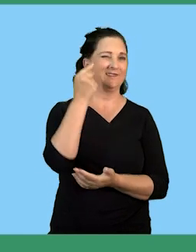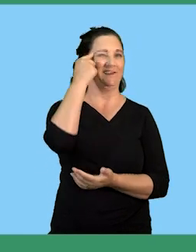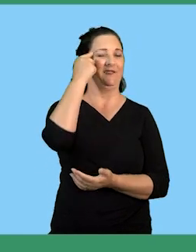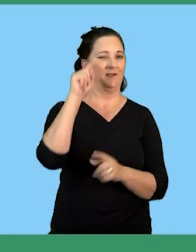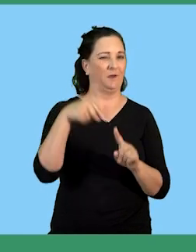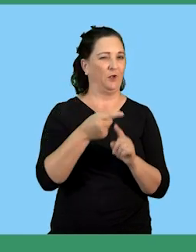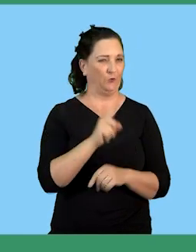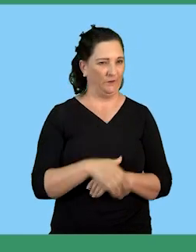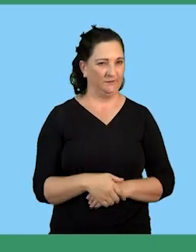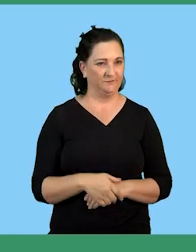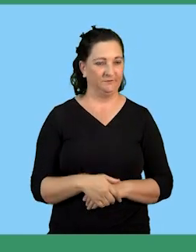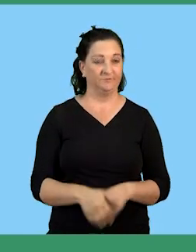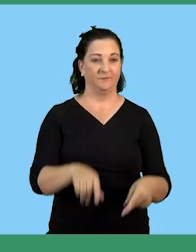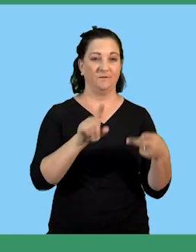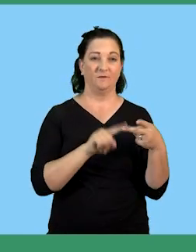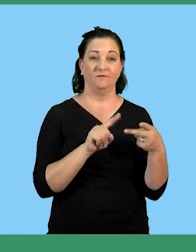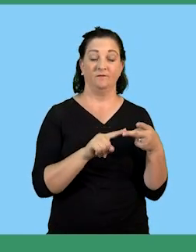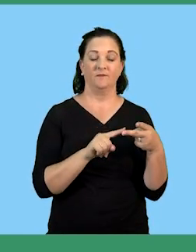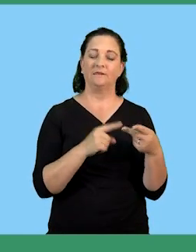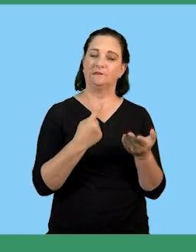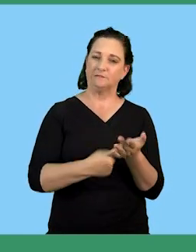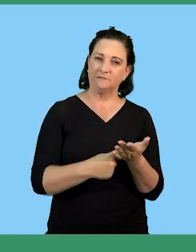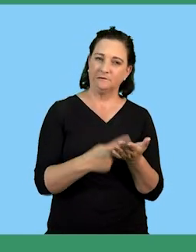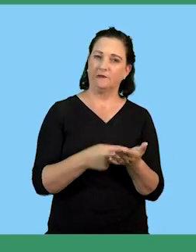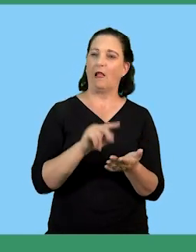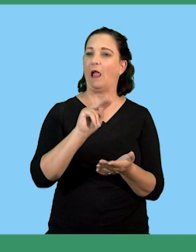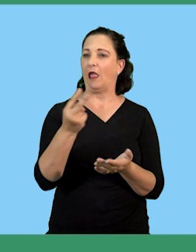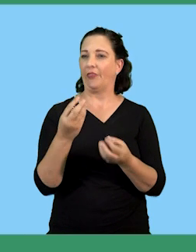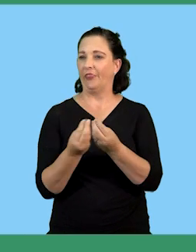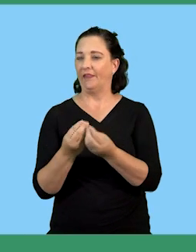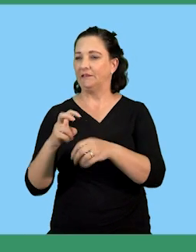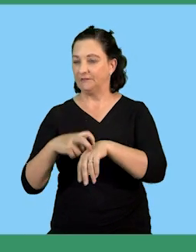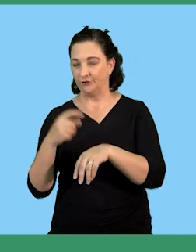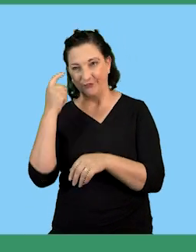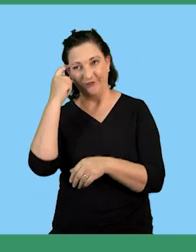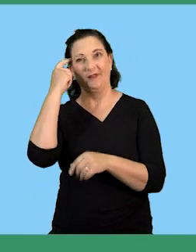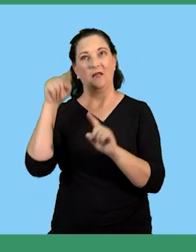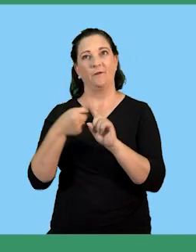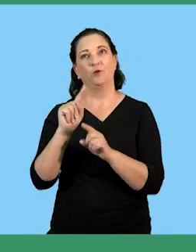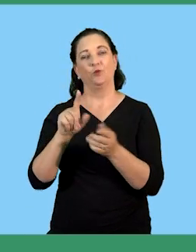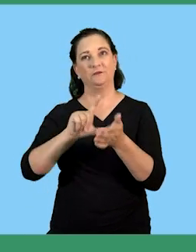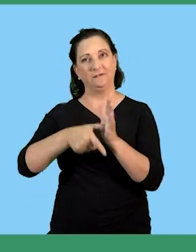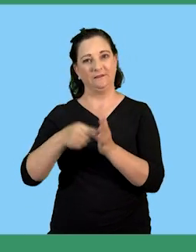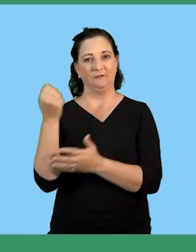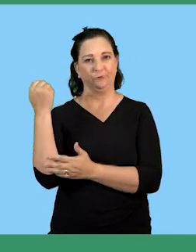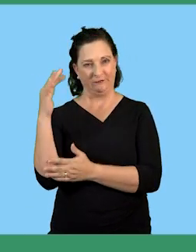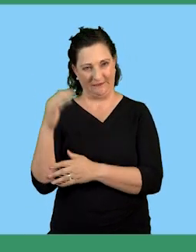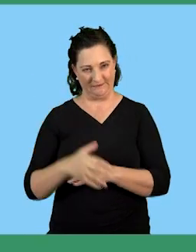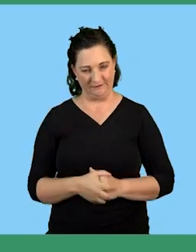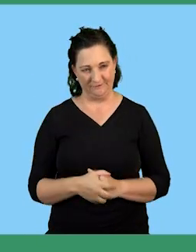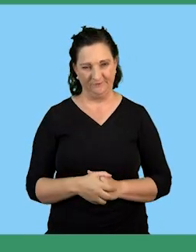presentation. Secondly, discuss other factors that must be considered when designing